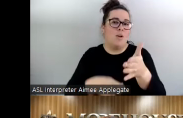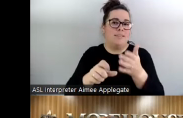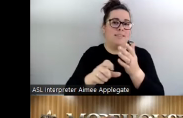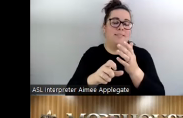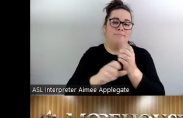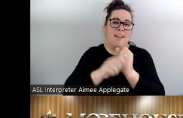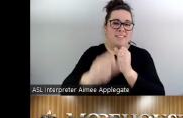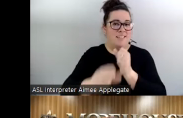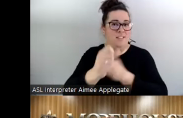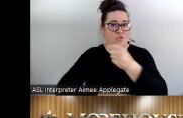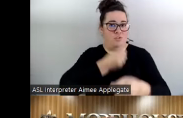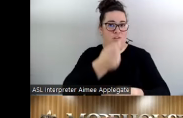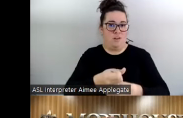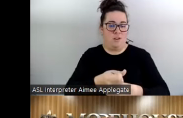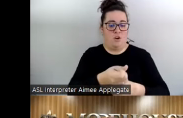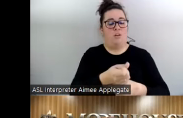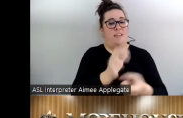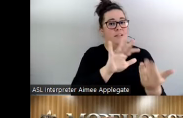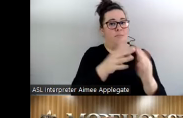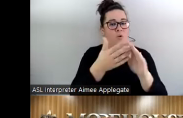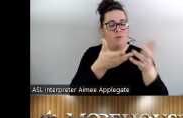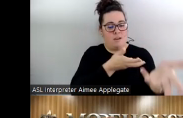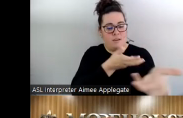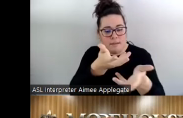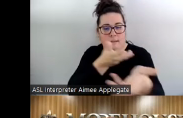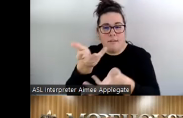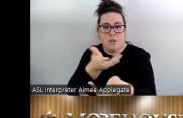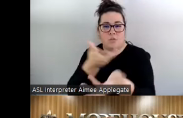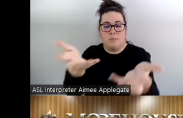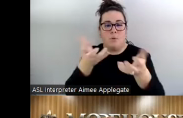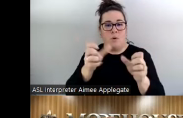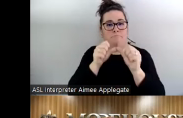community engagement of our priority populations, to not just focus on